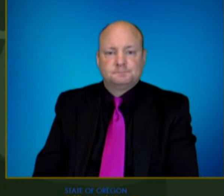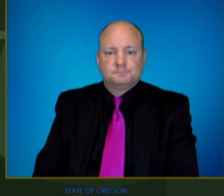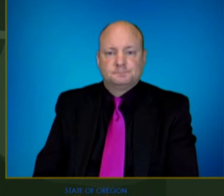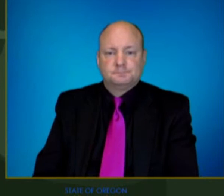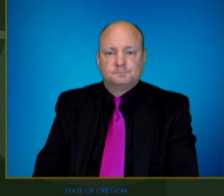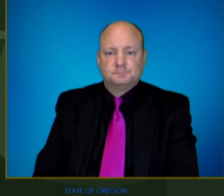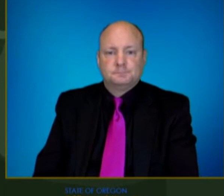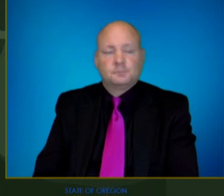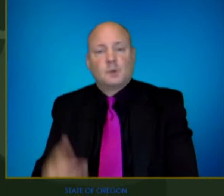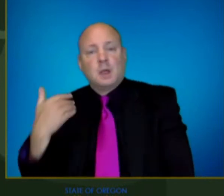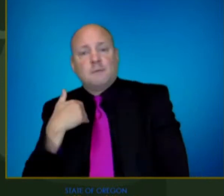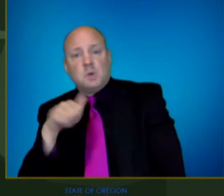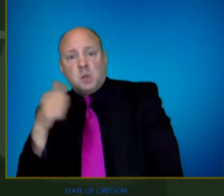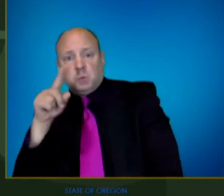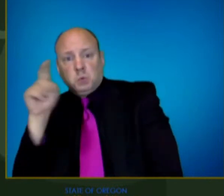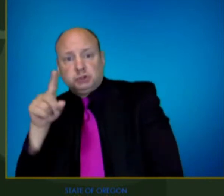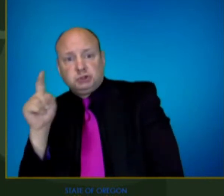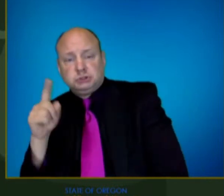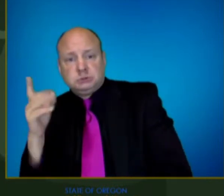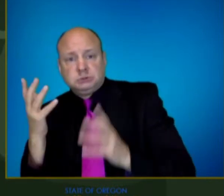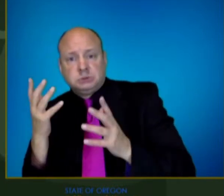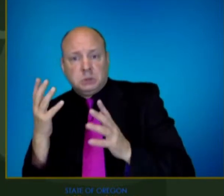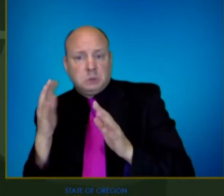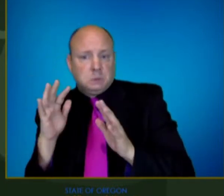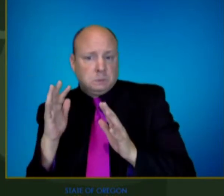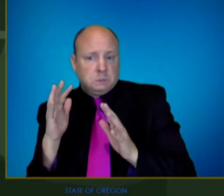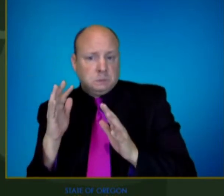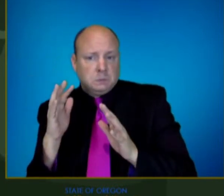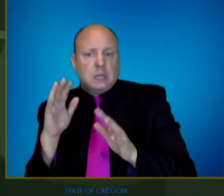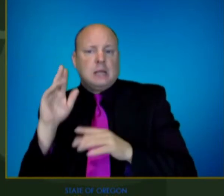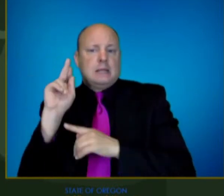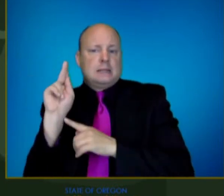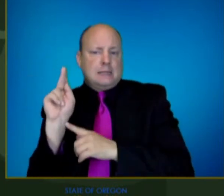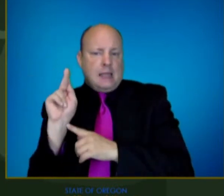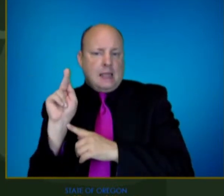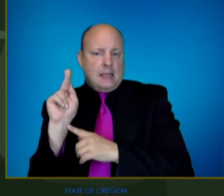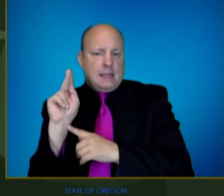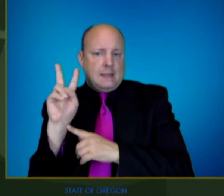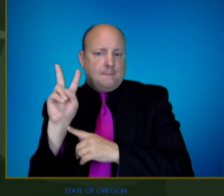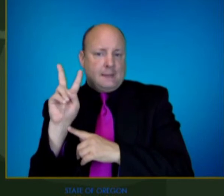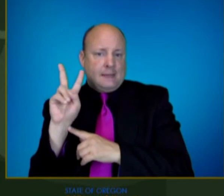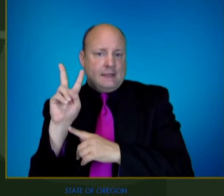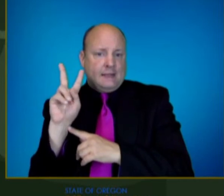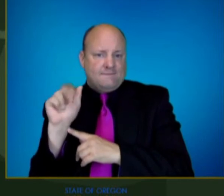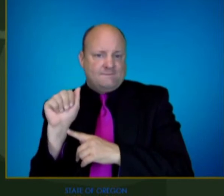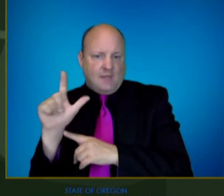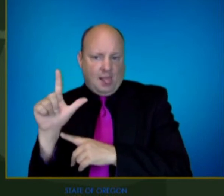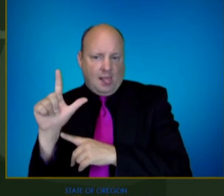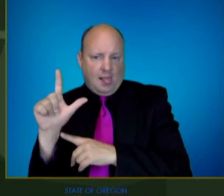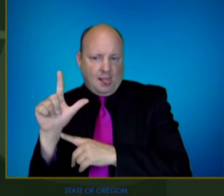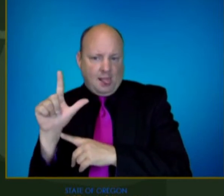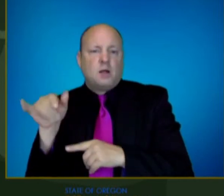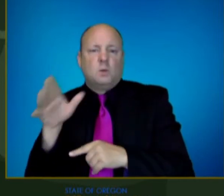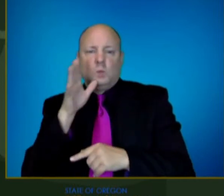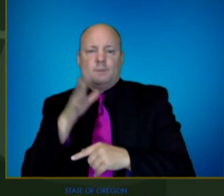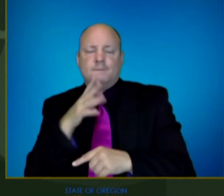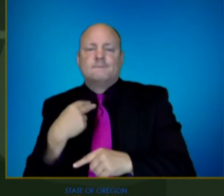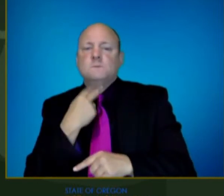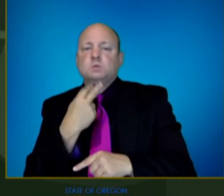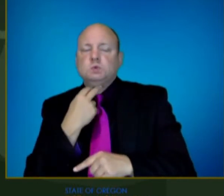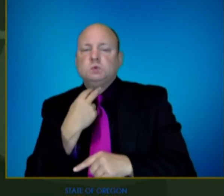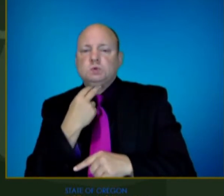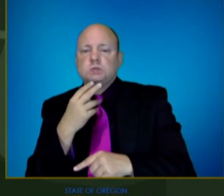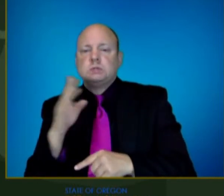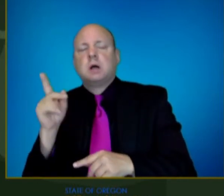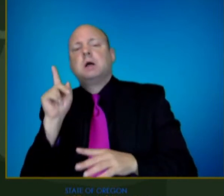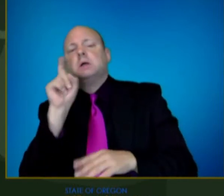next to Keely McCormick with KVAL. Go ahead, Keely. Hello there. So my question for you